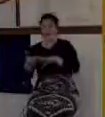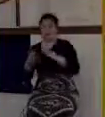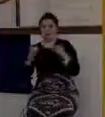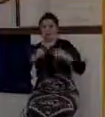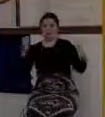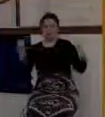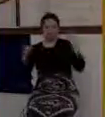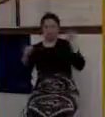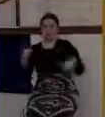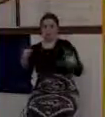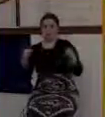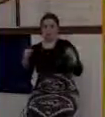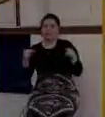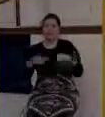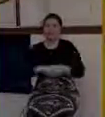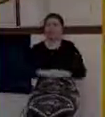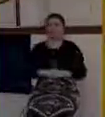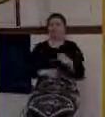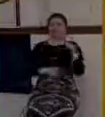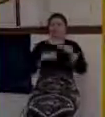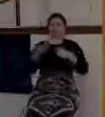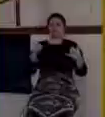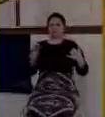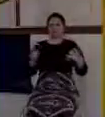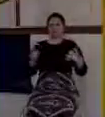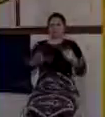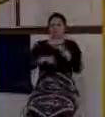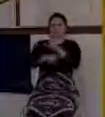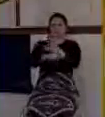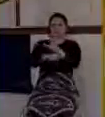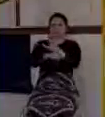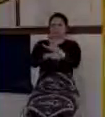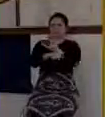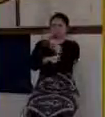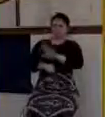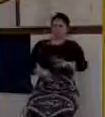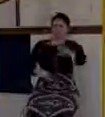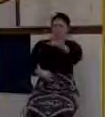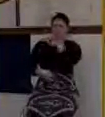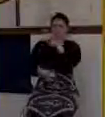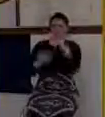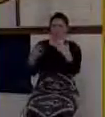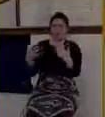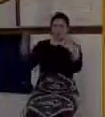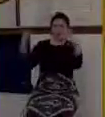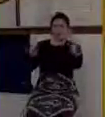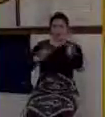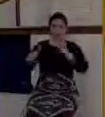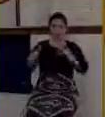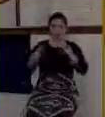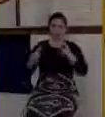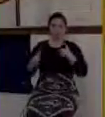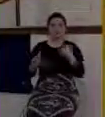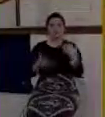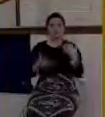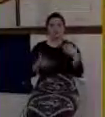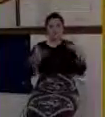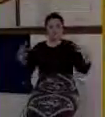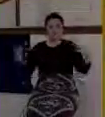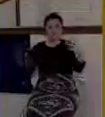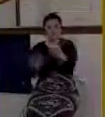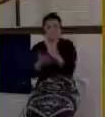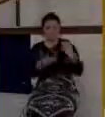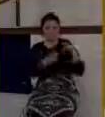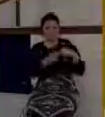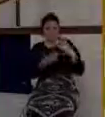opposite. And the problem today is that the church is no longer getting good theology in a lot of places. Paul